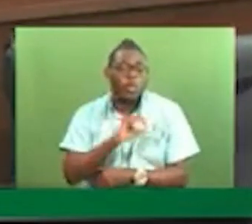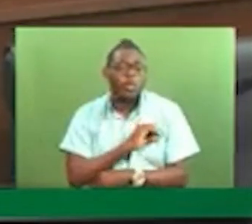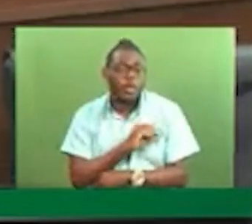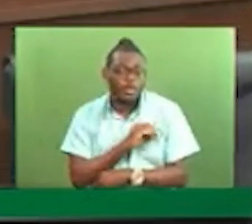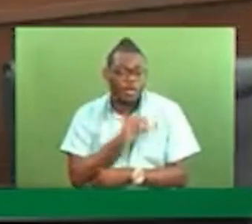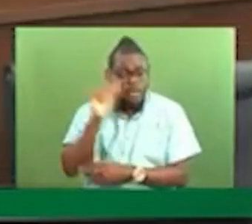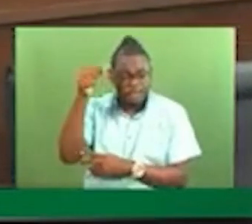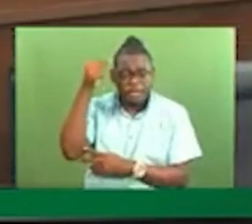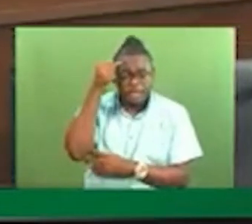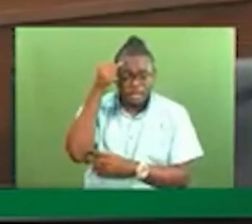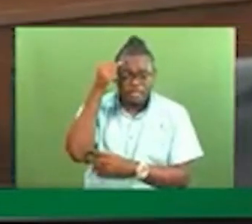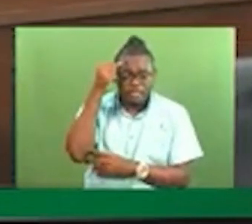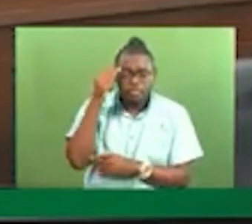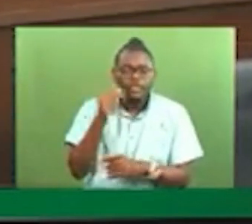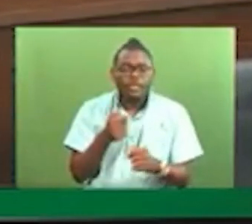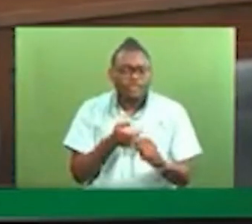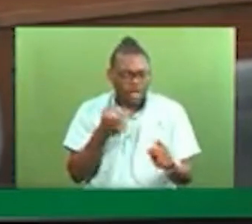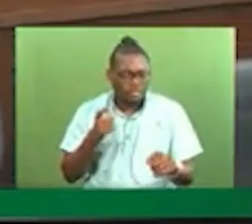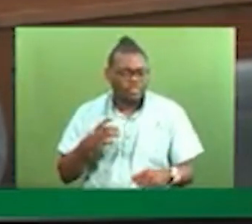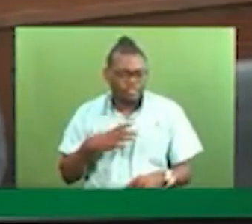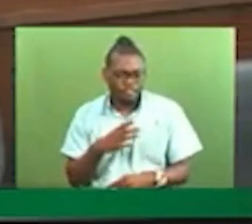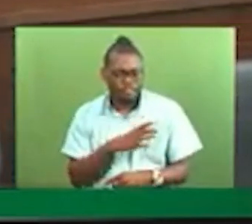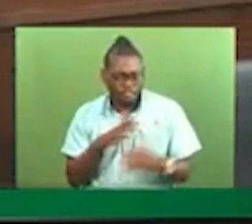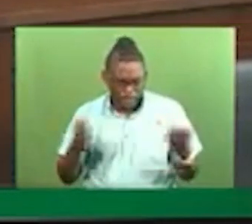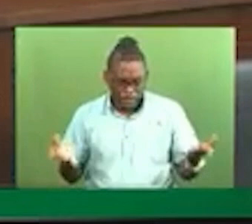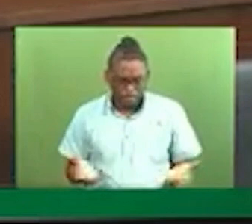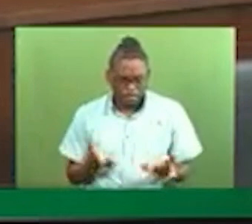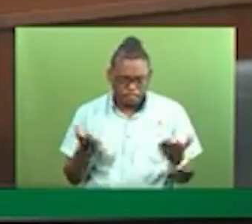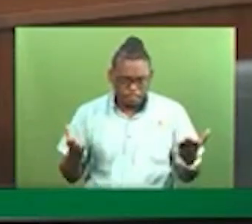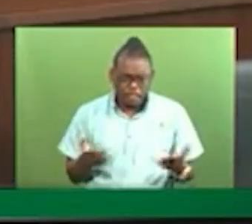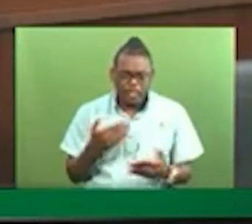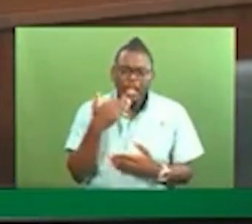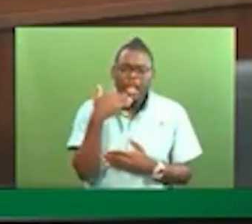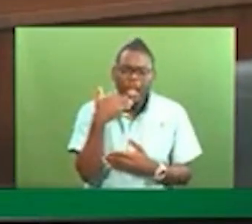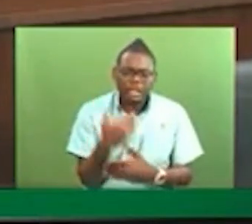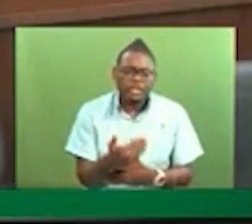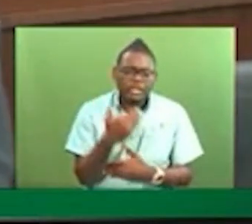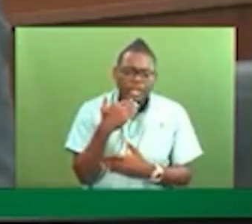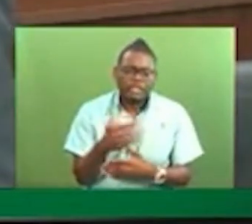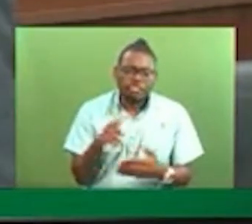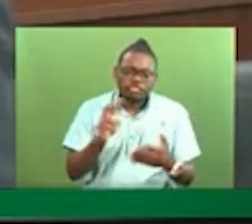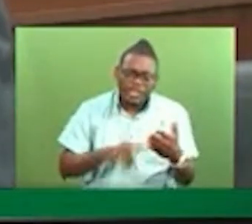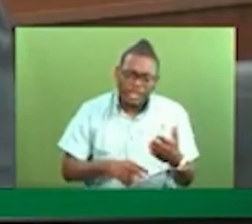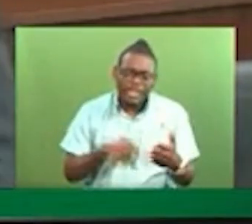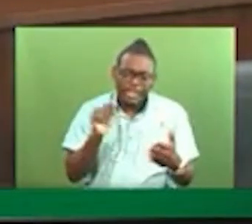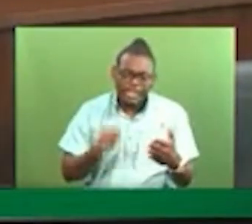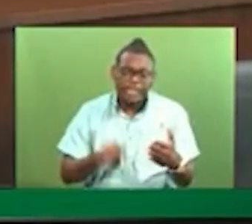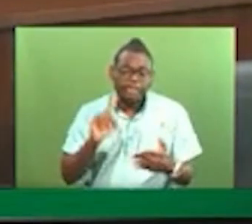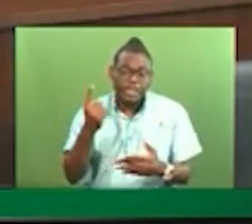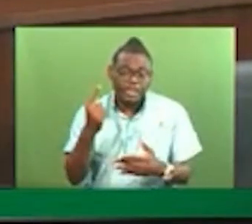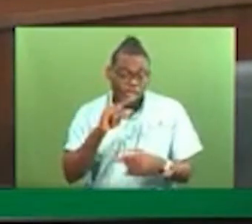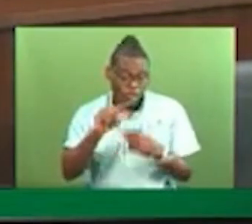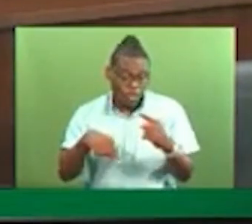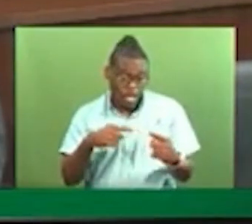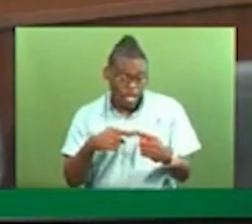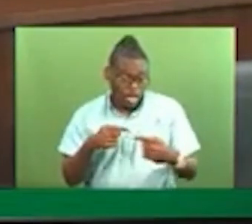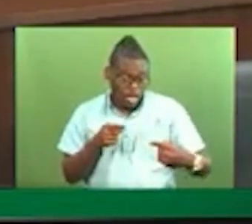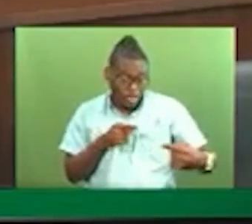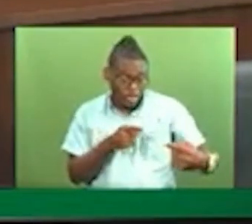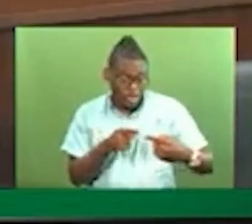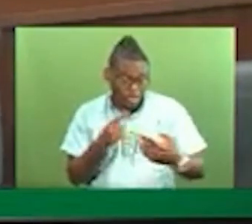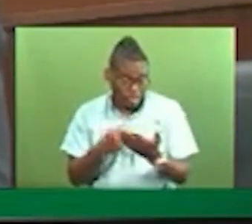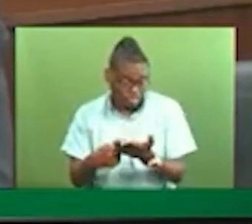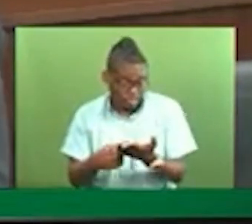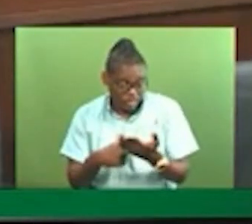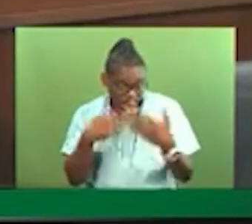from committee in this House. I ask you to read it because as soon as the budget debate is over, I'm going to bring it back to the